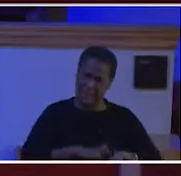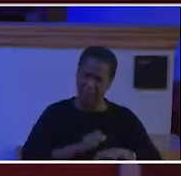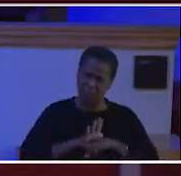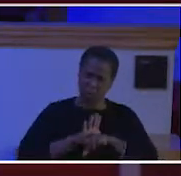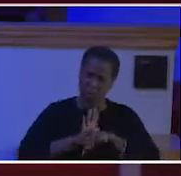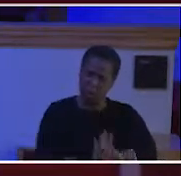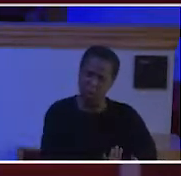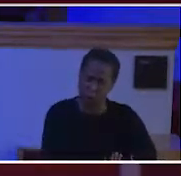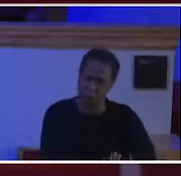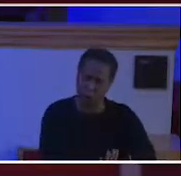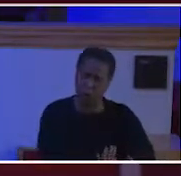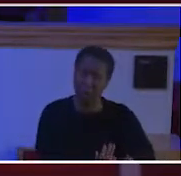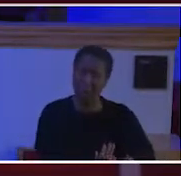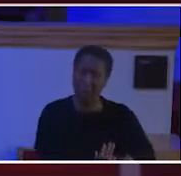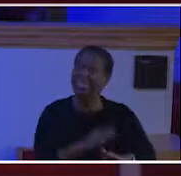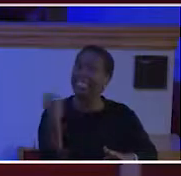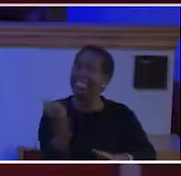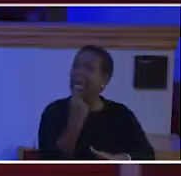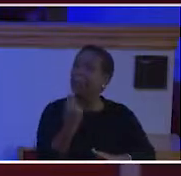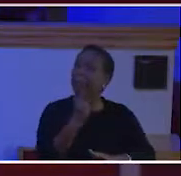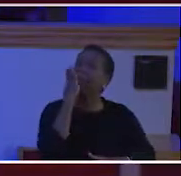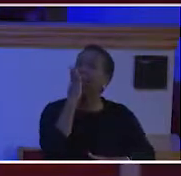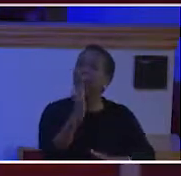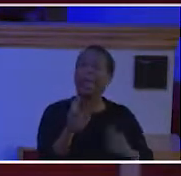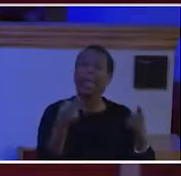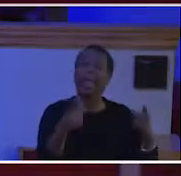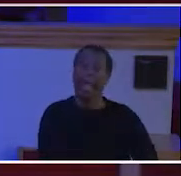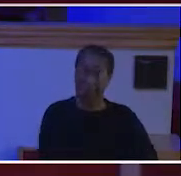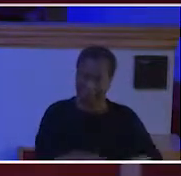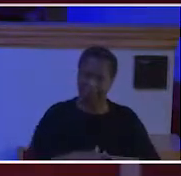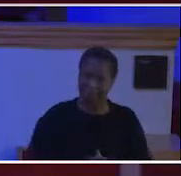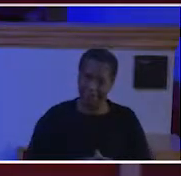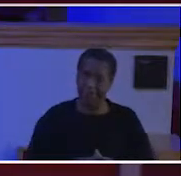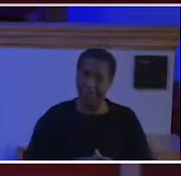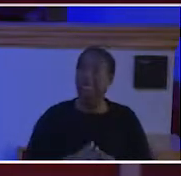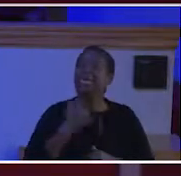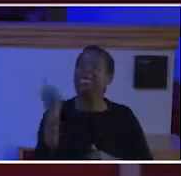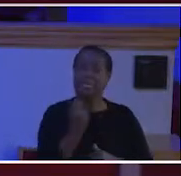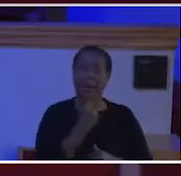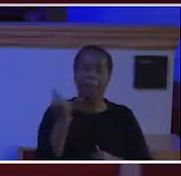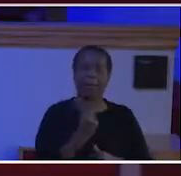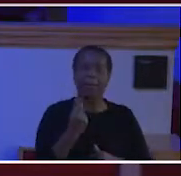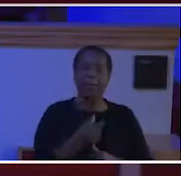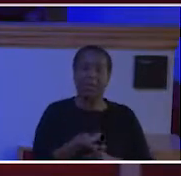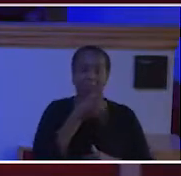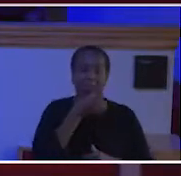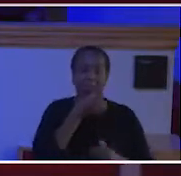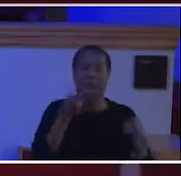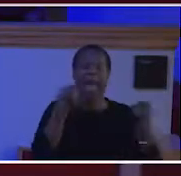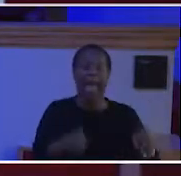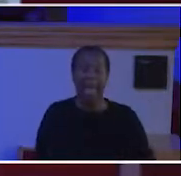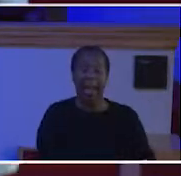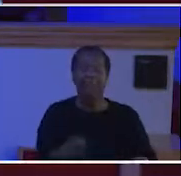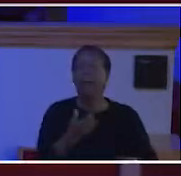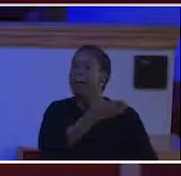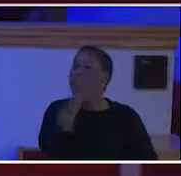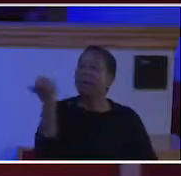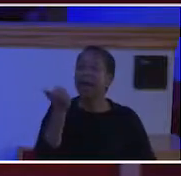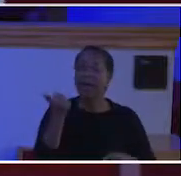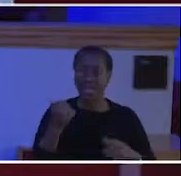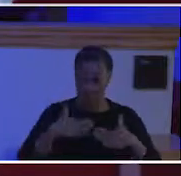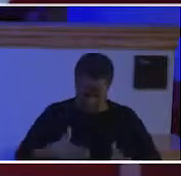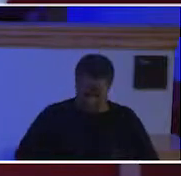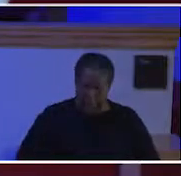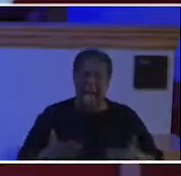push. Something is about to break through. Something is about to happen because the body